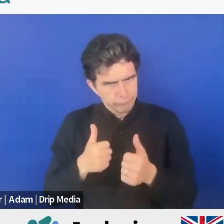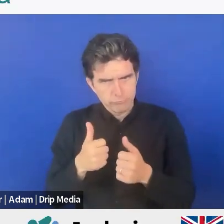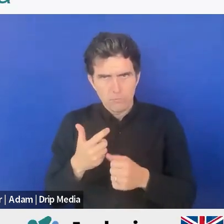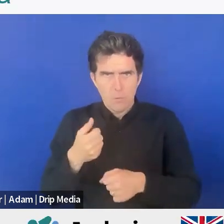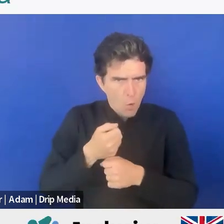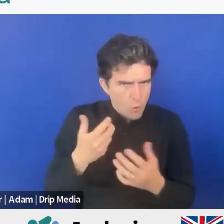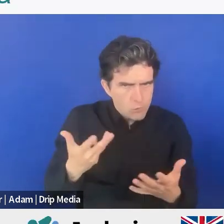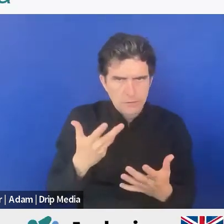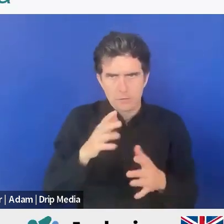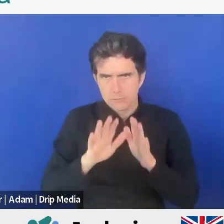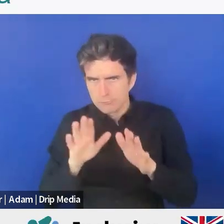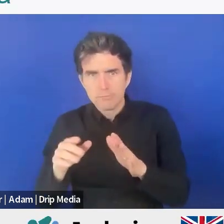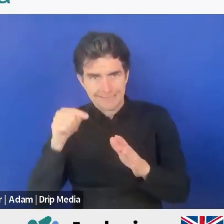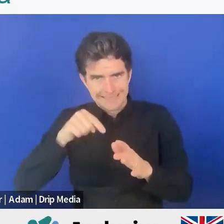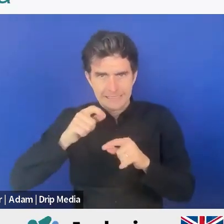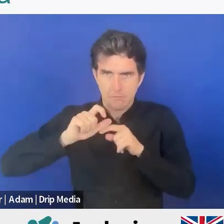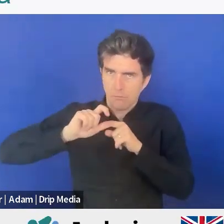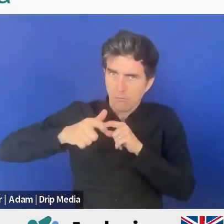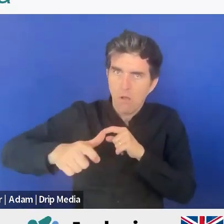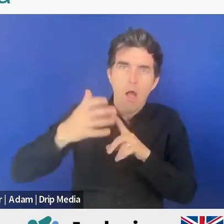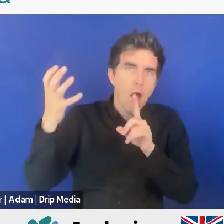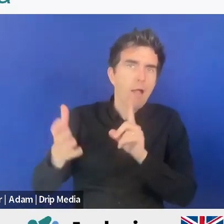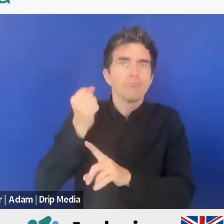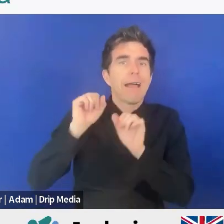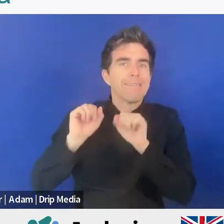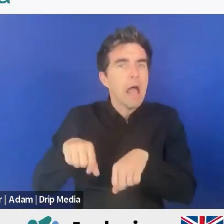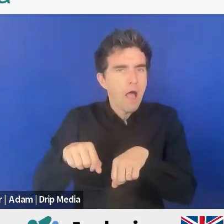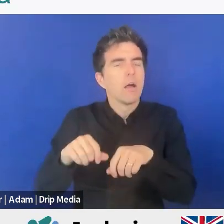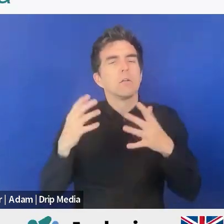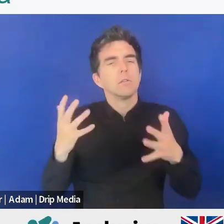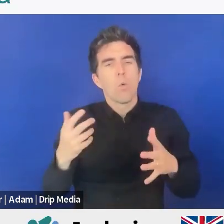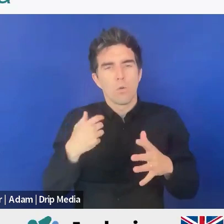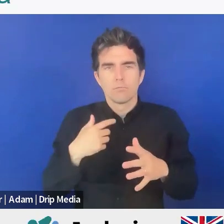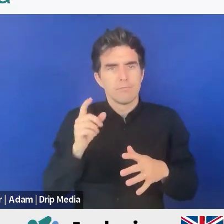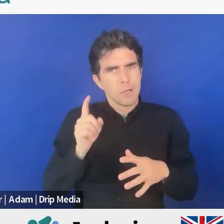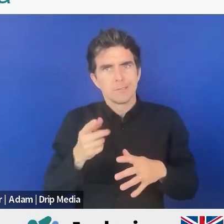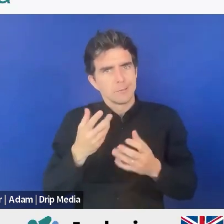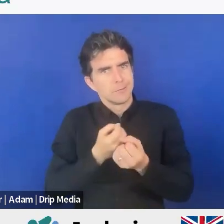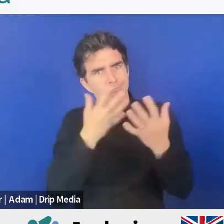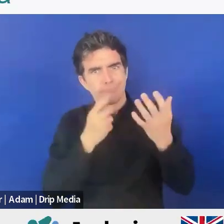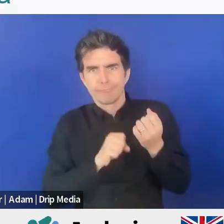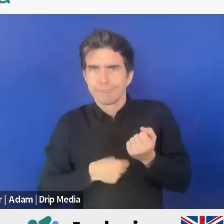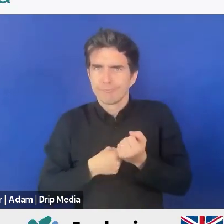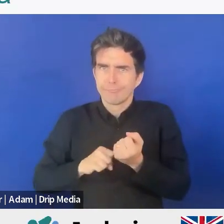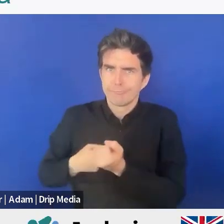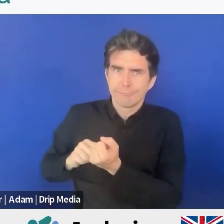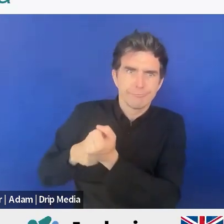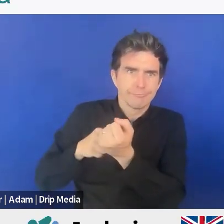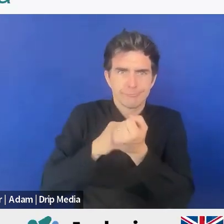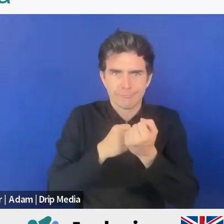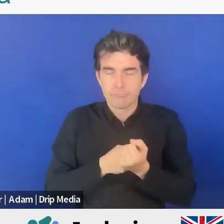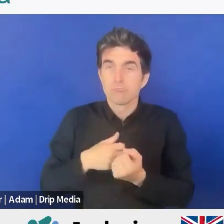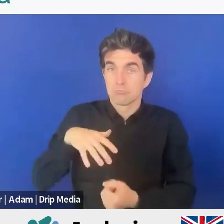help analyze and present it to LU, that's local education units, to pursue it to integrate into